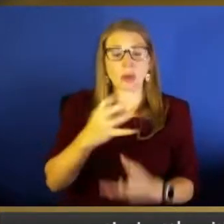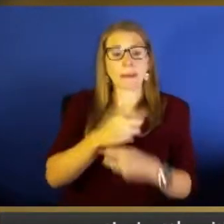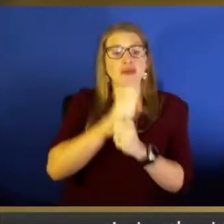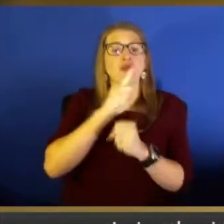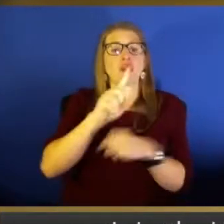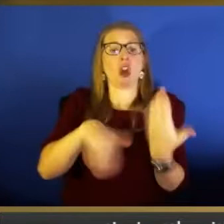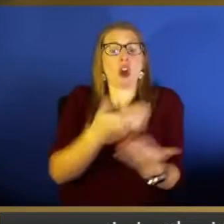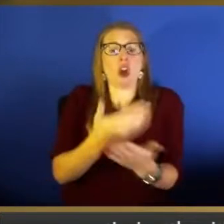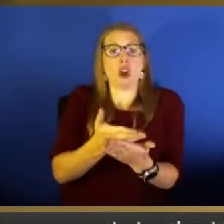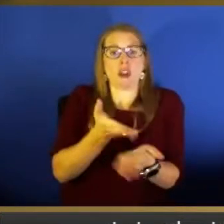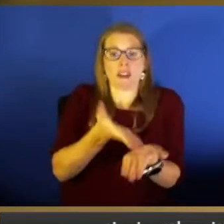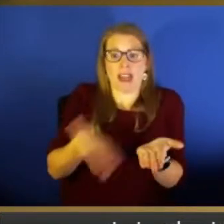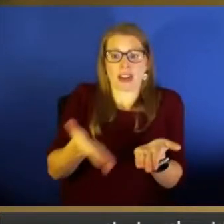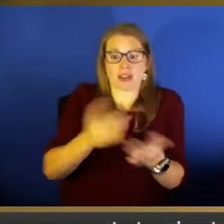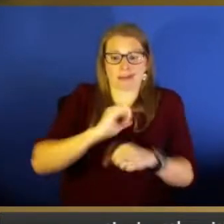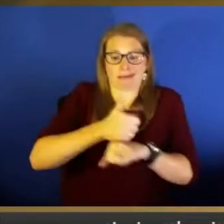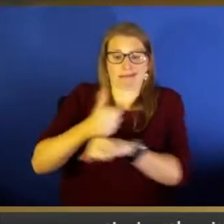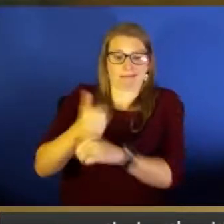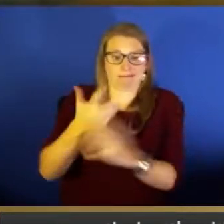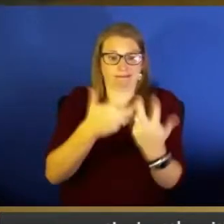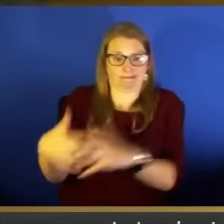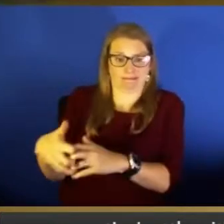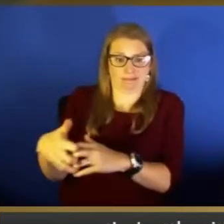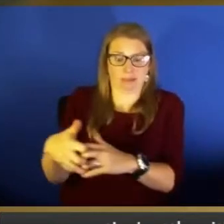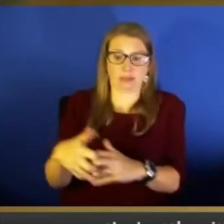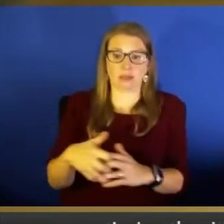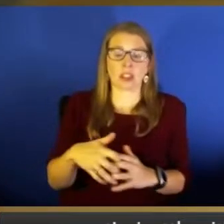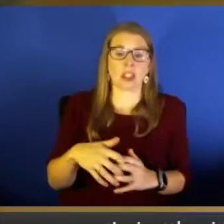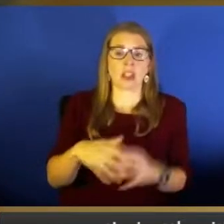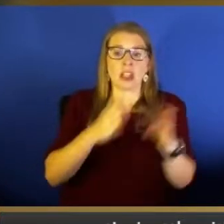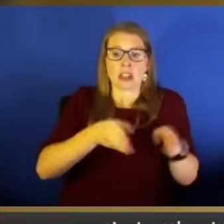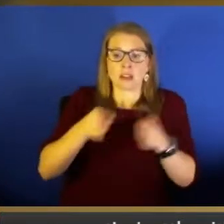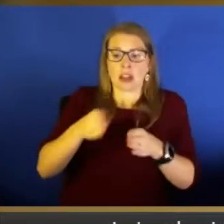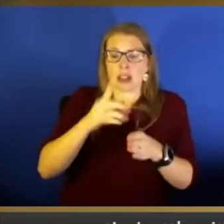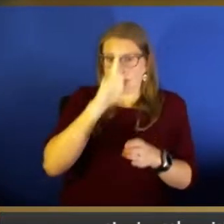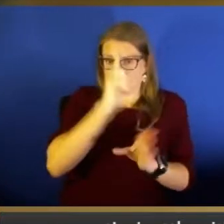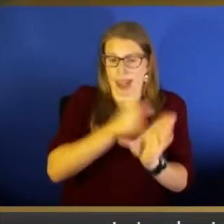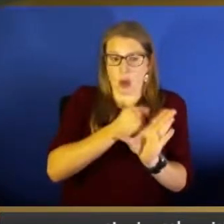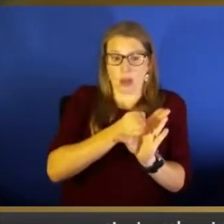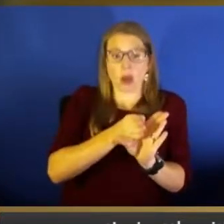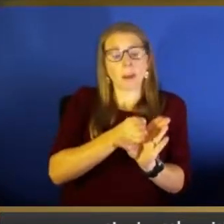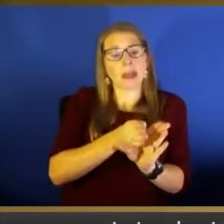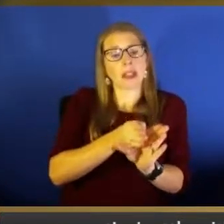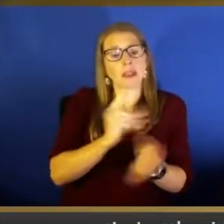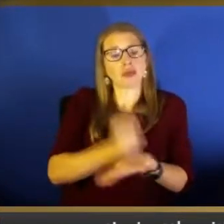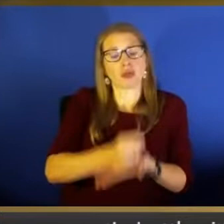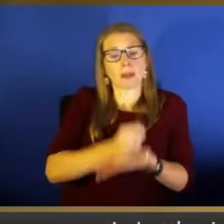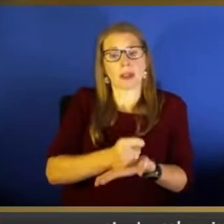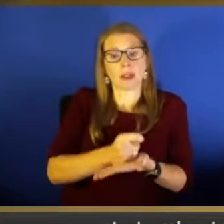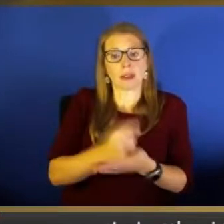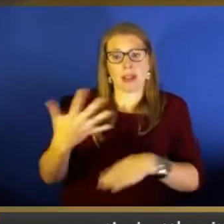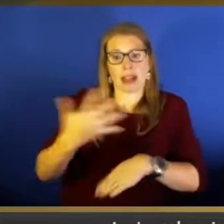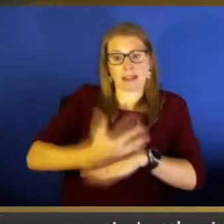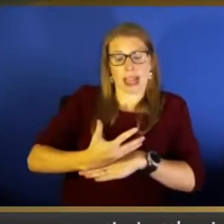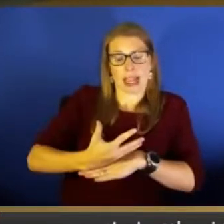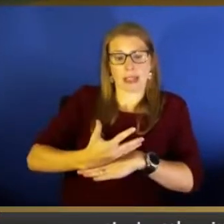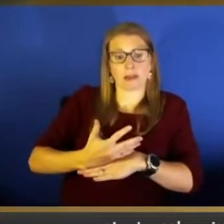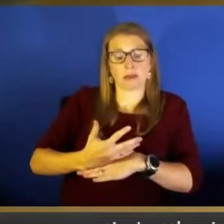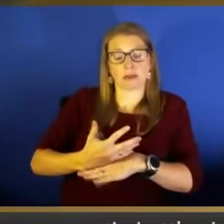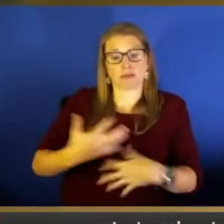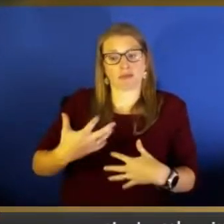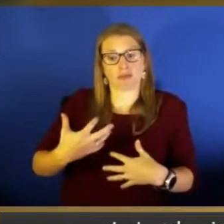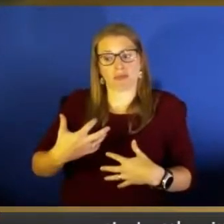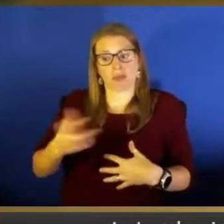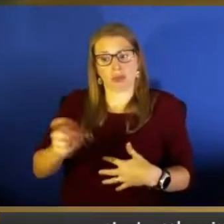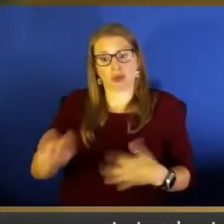so critical to succeeding in individual psychotherapeutic treatment. We do that through our 5-day Revenant Journey program. The other thing that we do is make sure that we